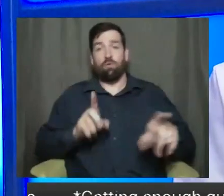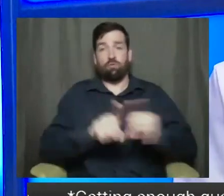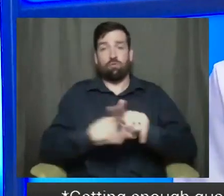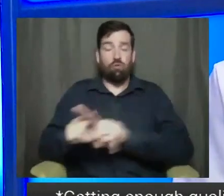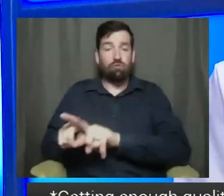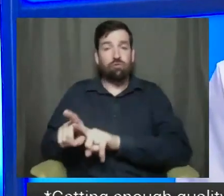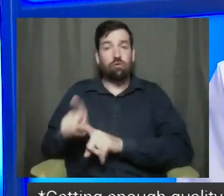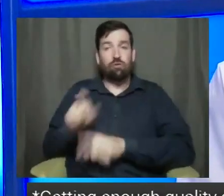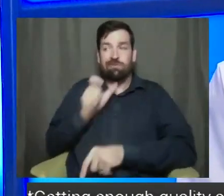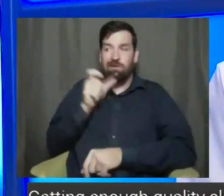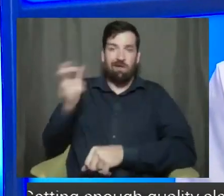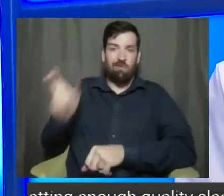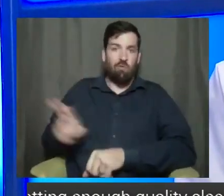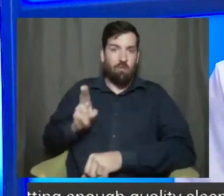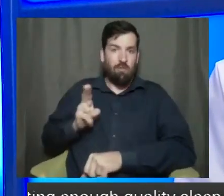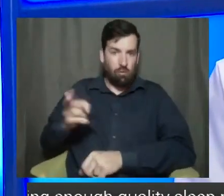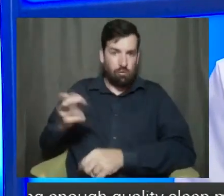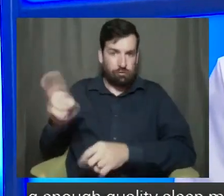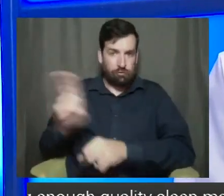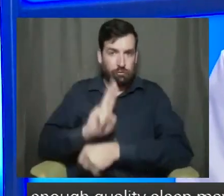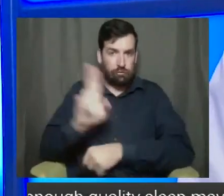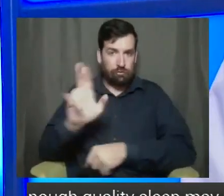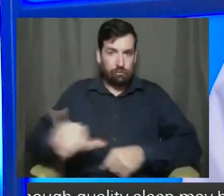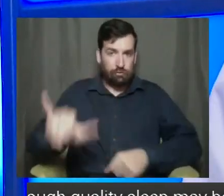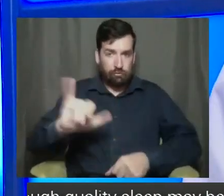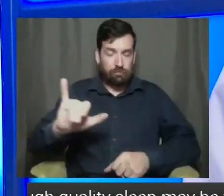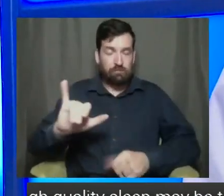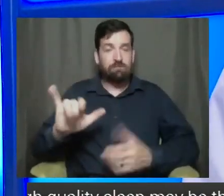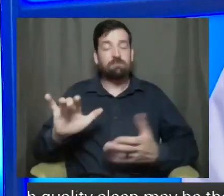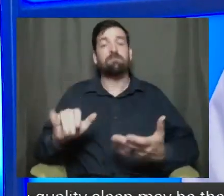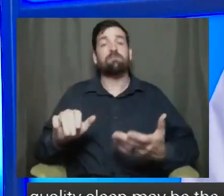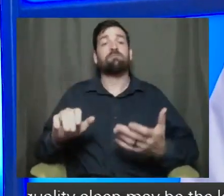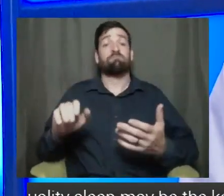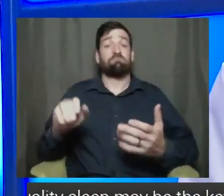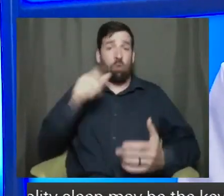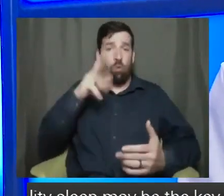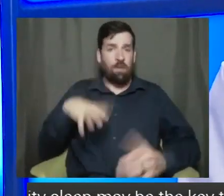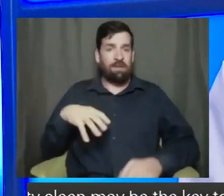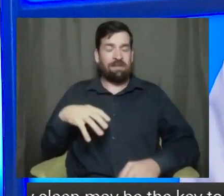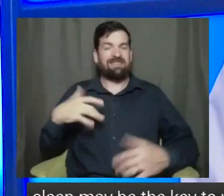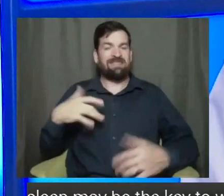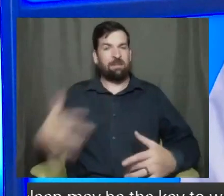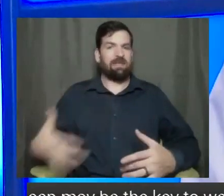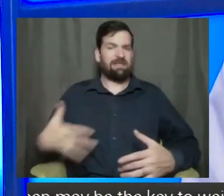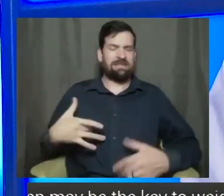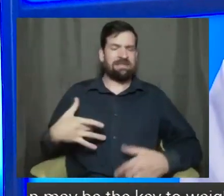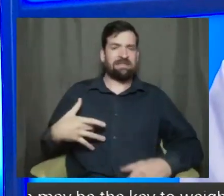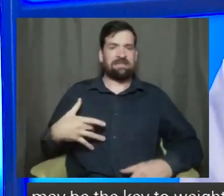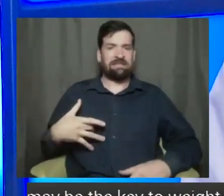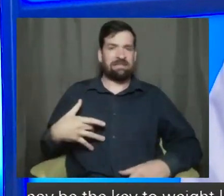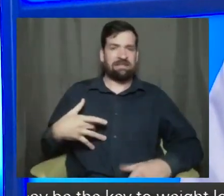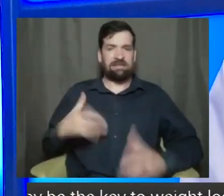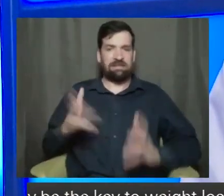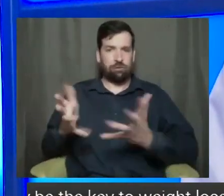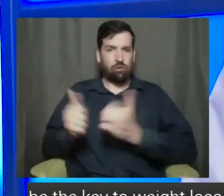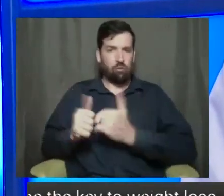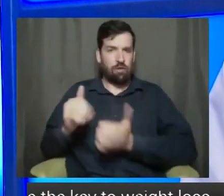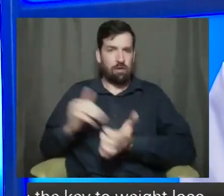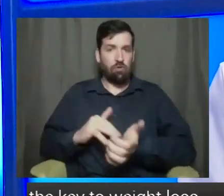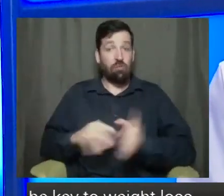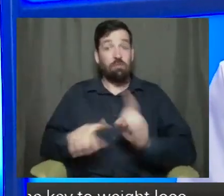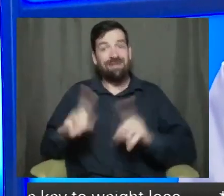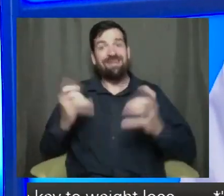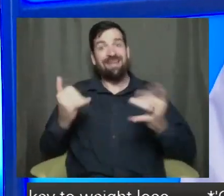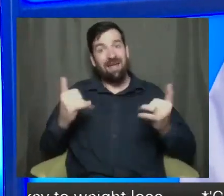well. I think it's something that women have historically been reluctant to talk to their doctors about, but now I would really encourage women